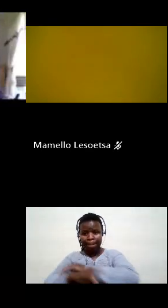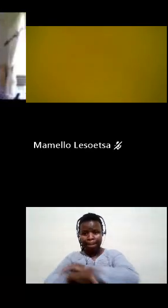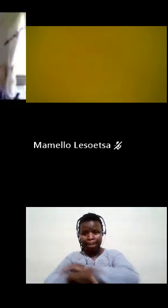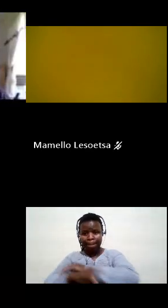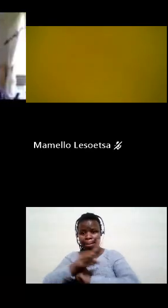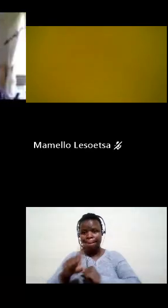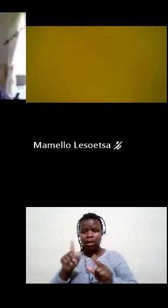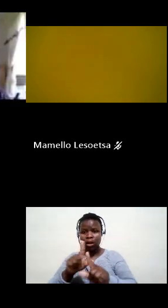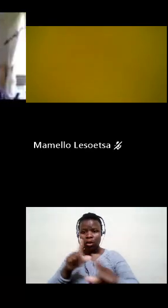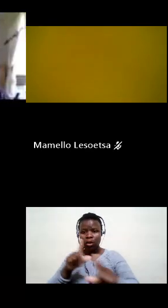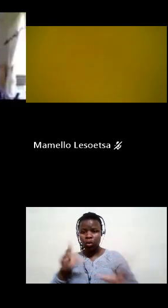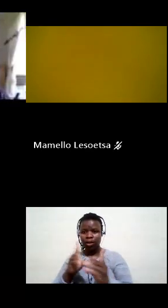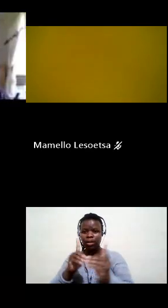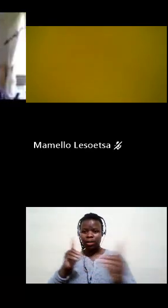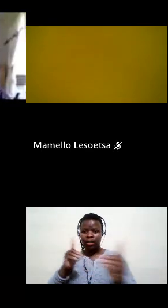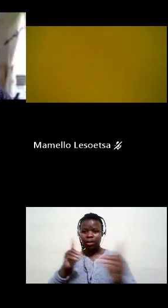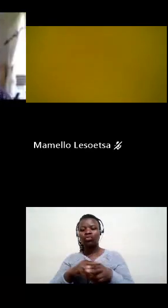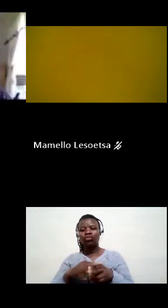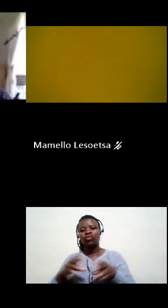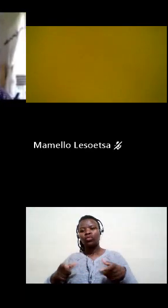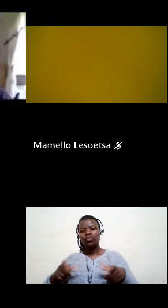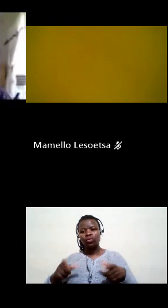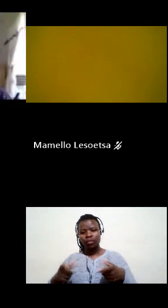inaccessible and the teachers refuse to take her.